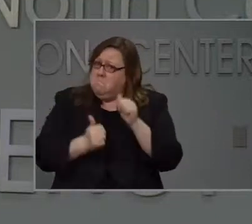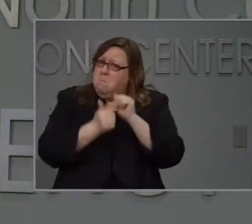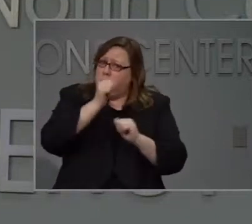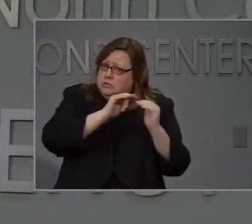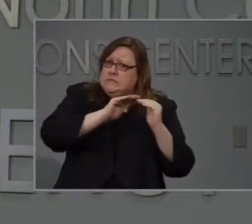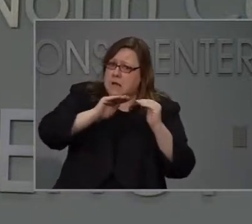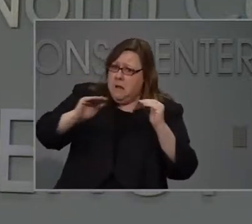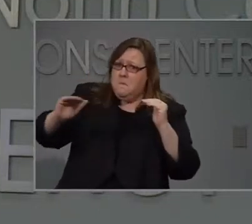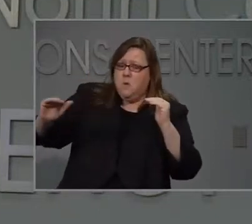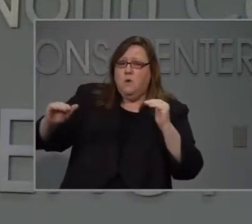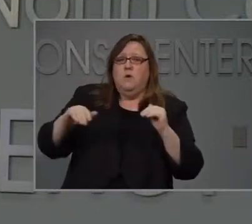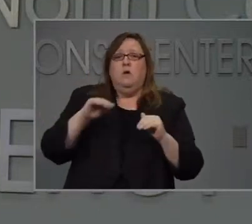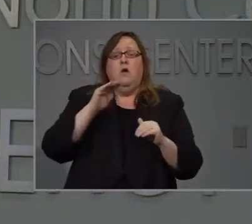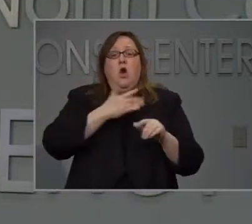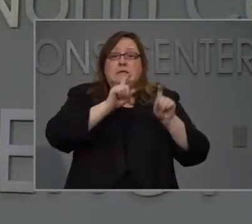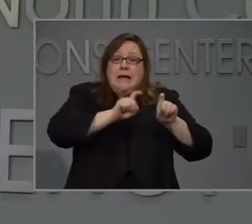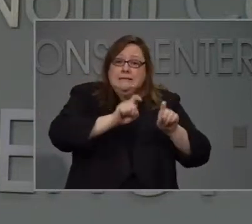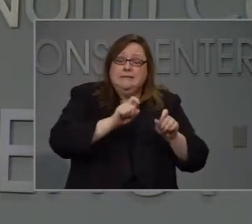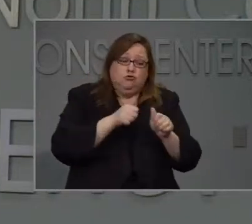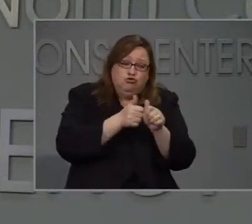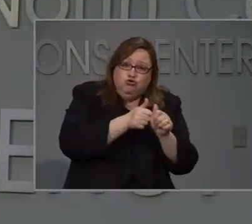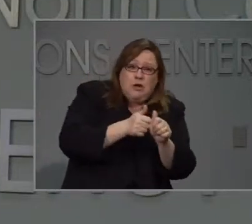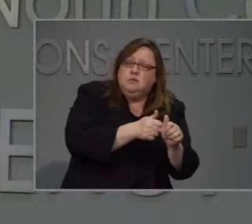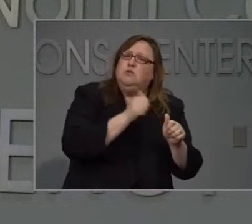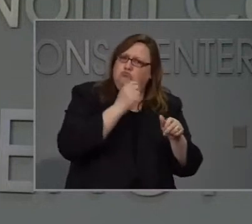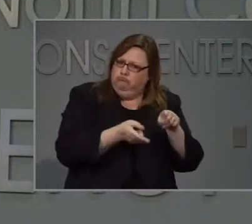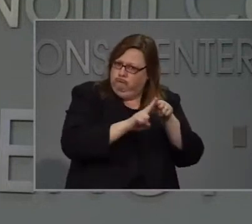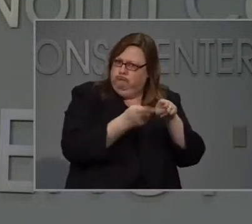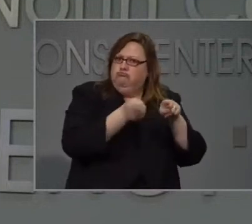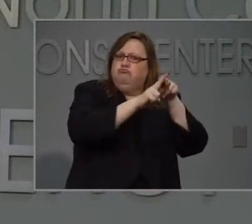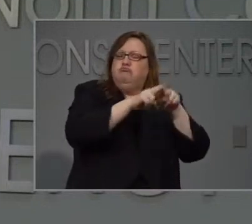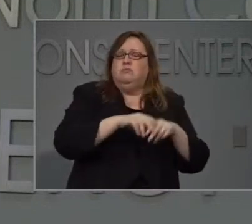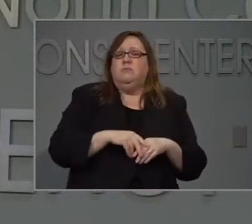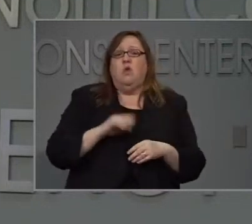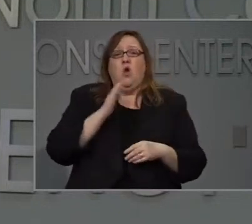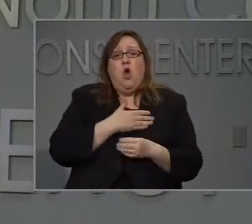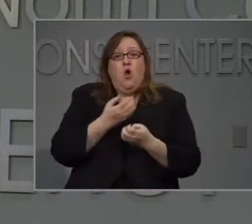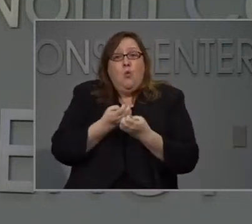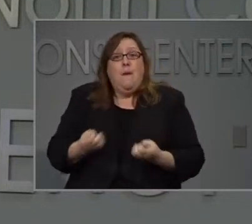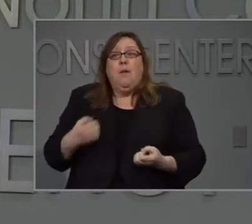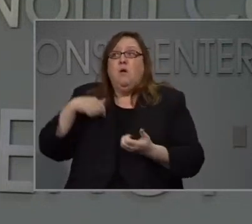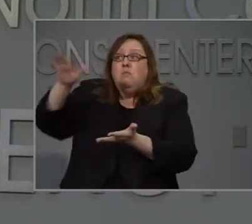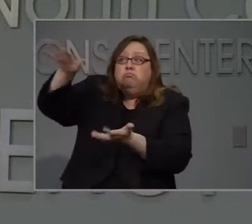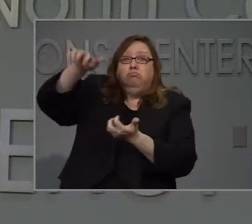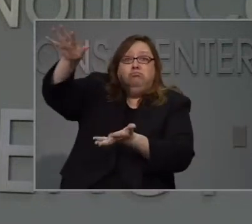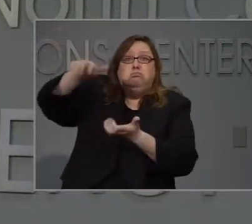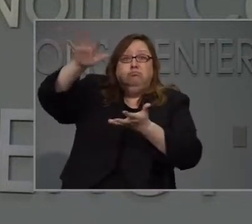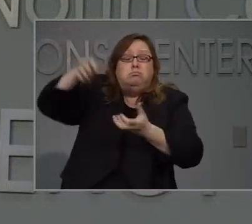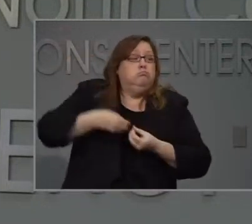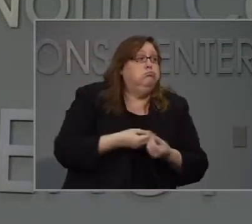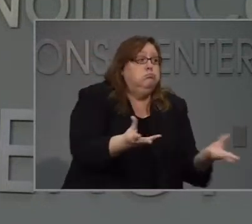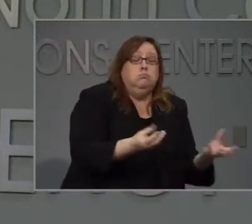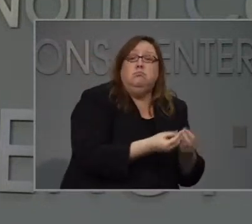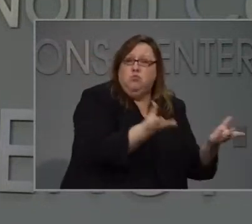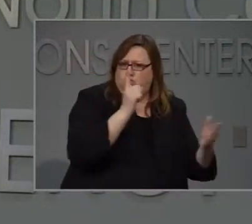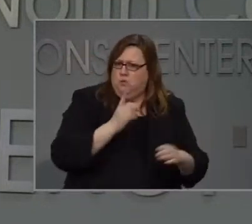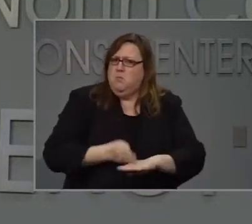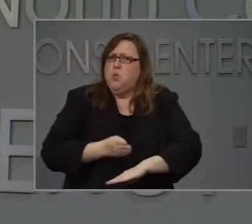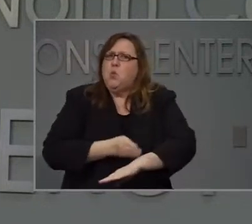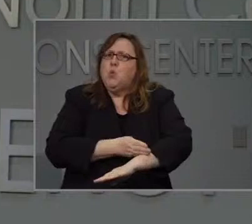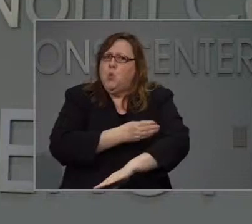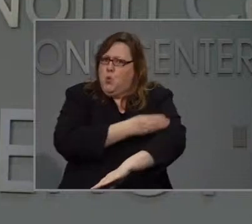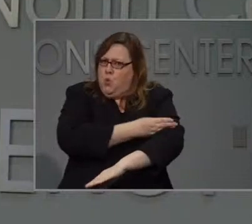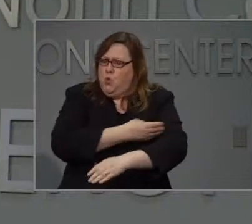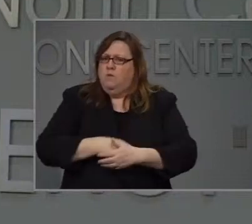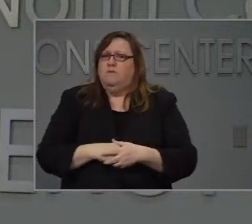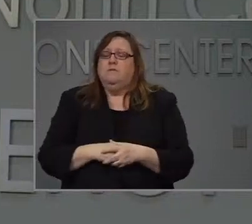our testing and tracing. And the supply chain of protective equipment has improved since this outbreak started, thanks in part